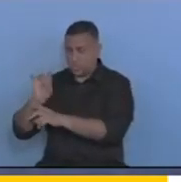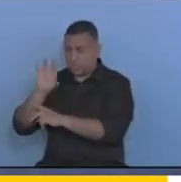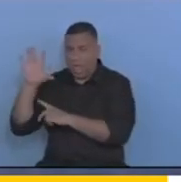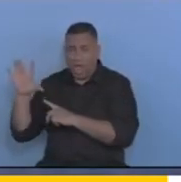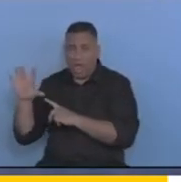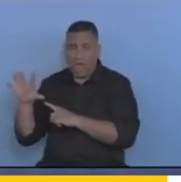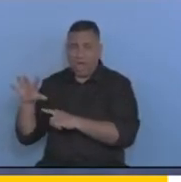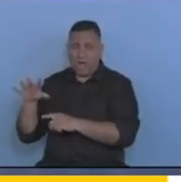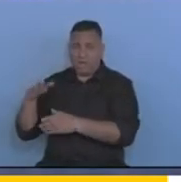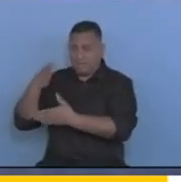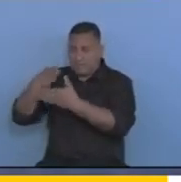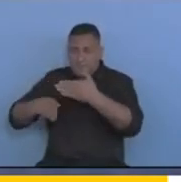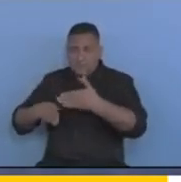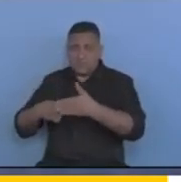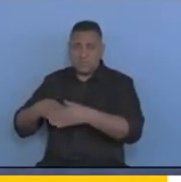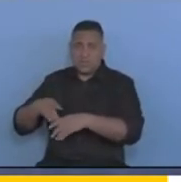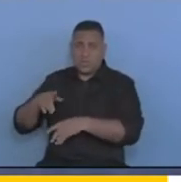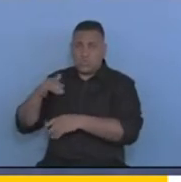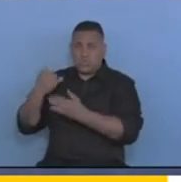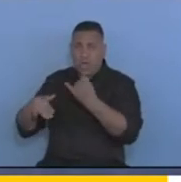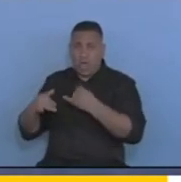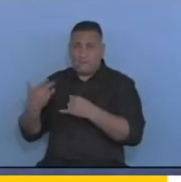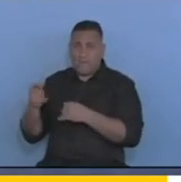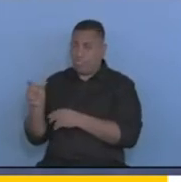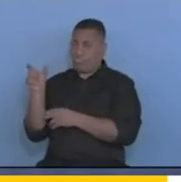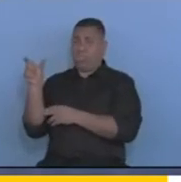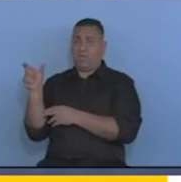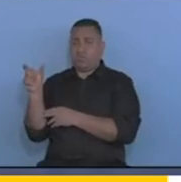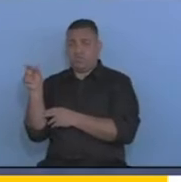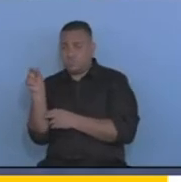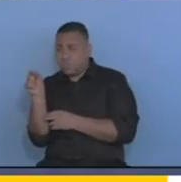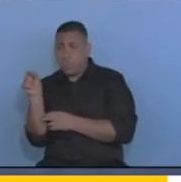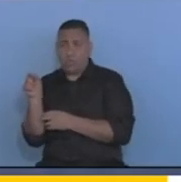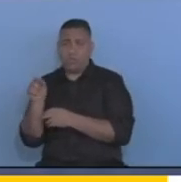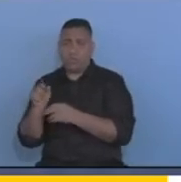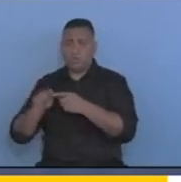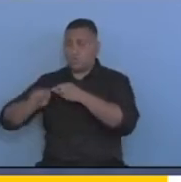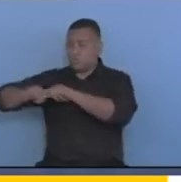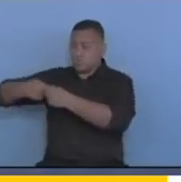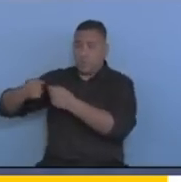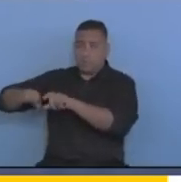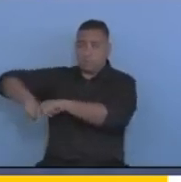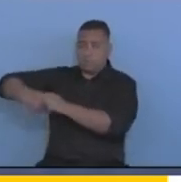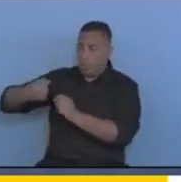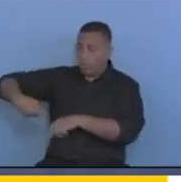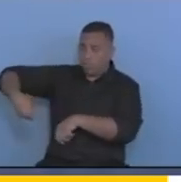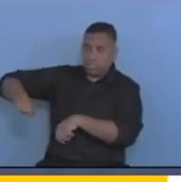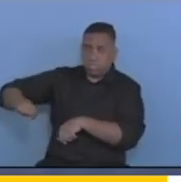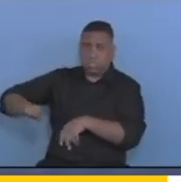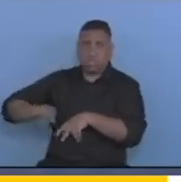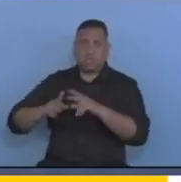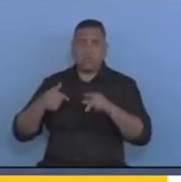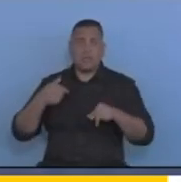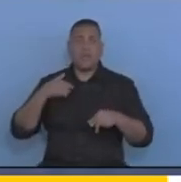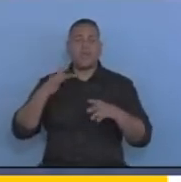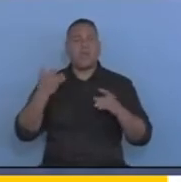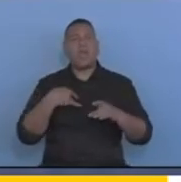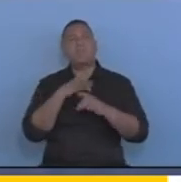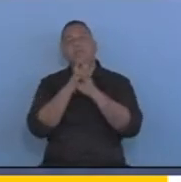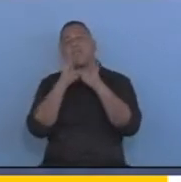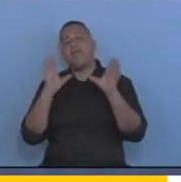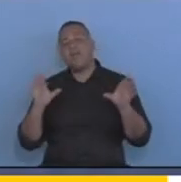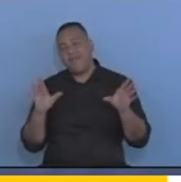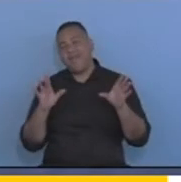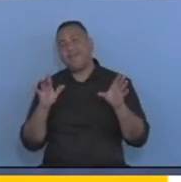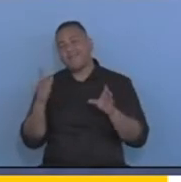obviously I could then damage the screw or damage even my tool at the end of the day. So makes sense, makes a lot of sense. You're